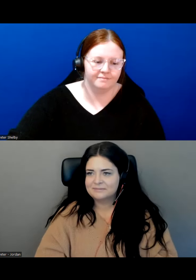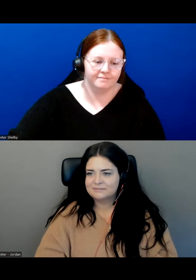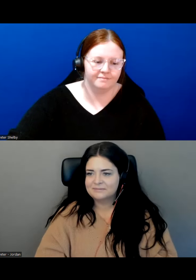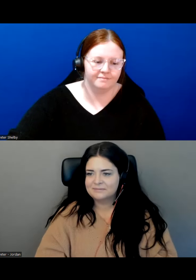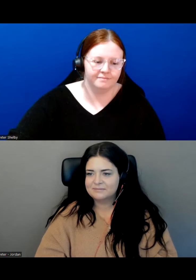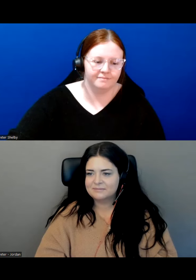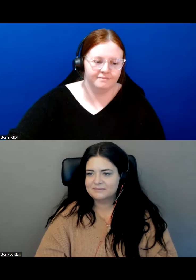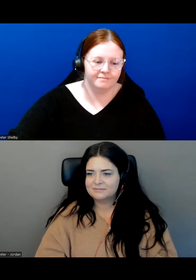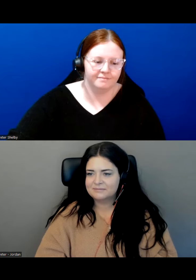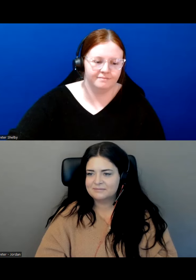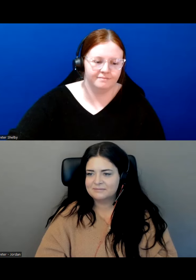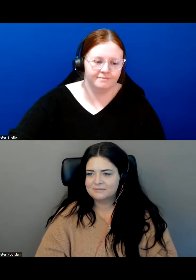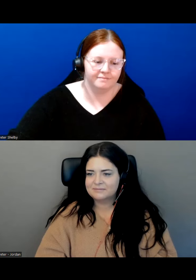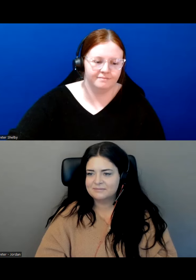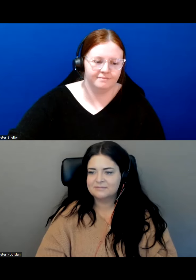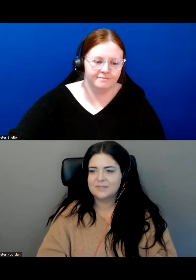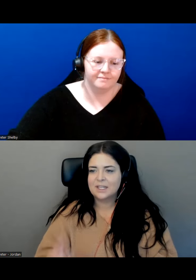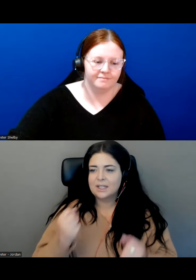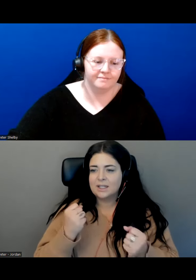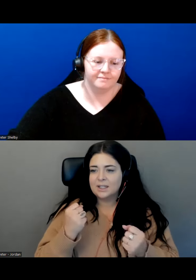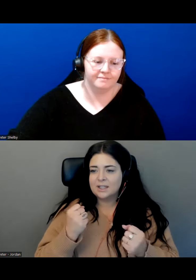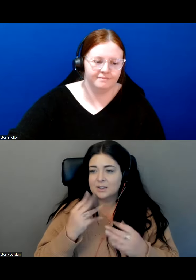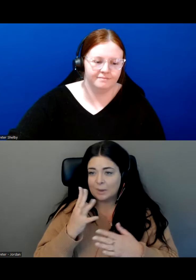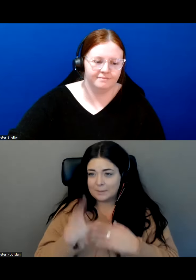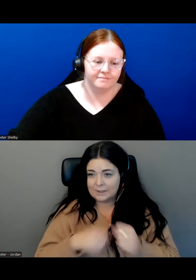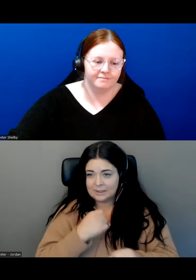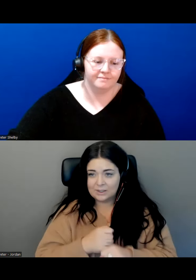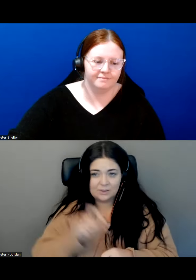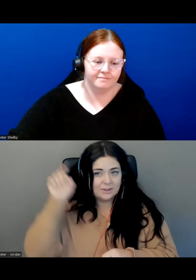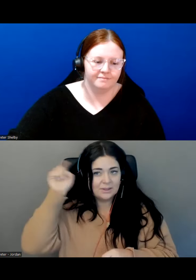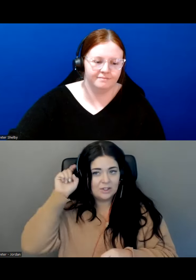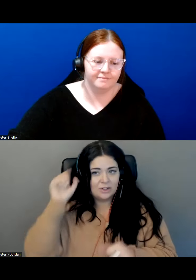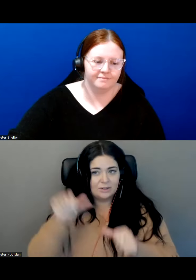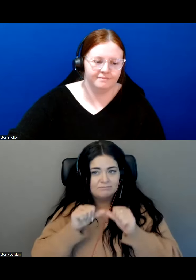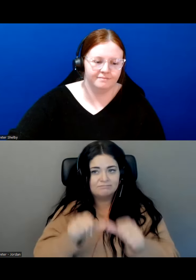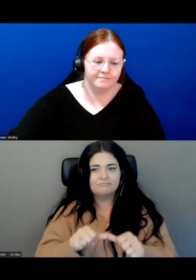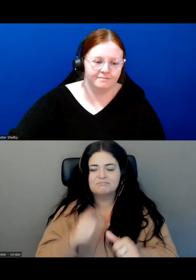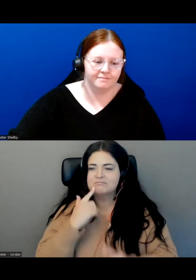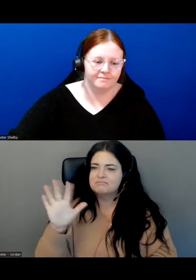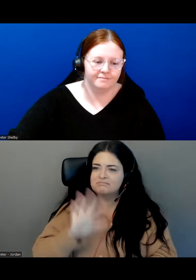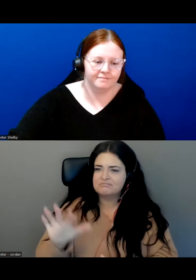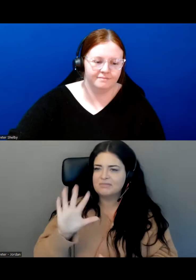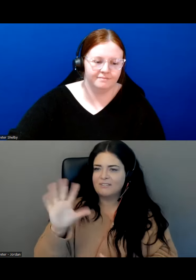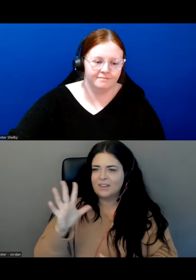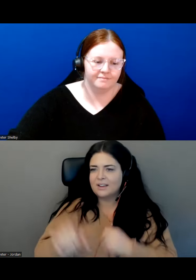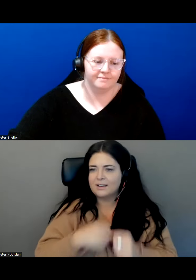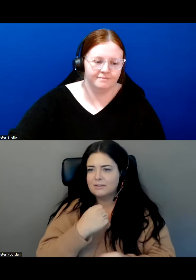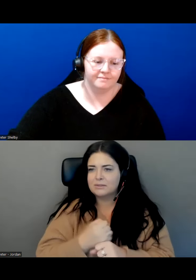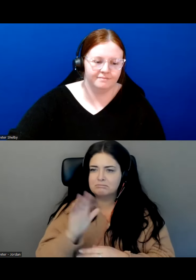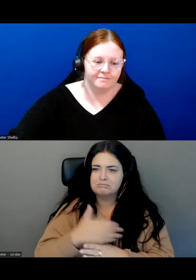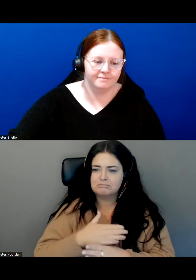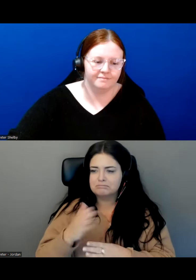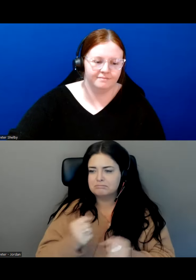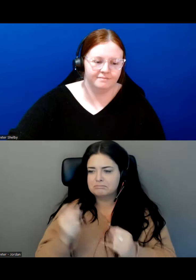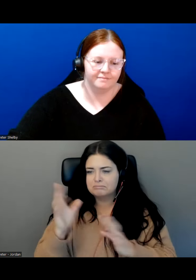in terms of years of usage? The average is about 5 years. I've seen many people with hearing